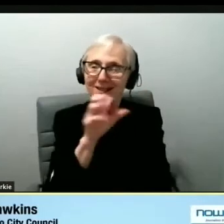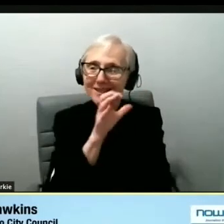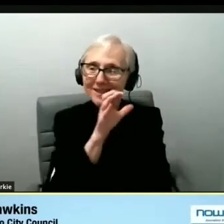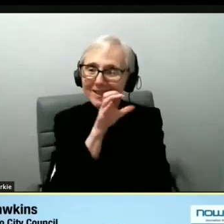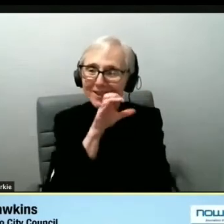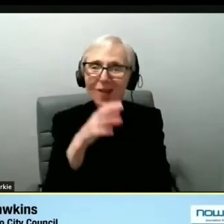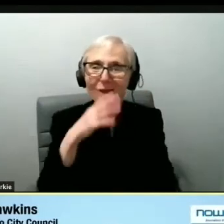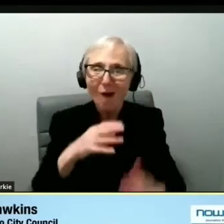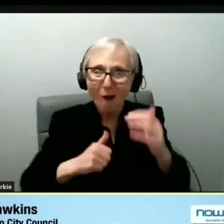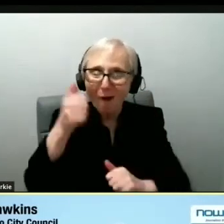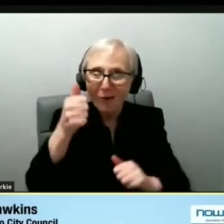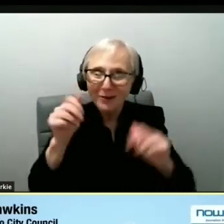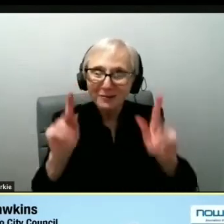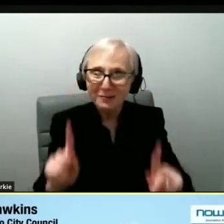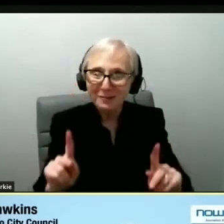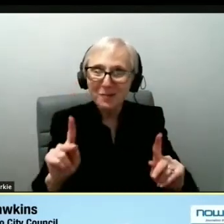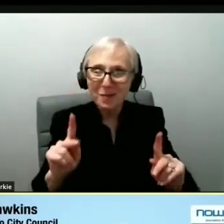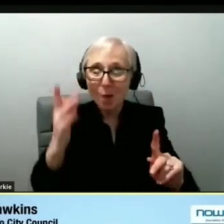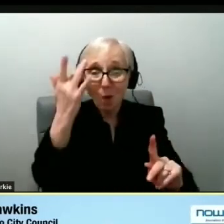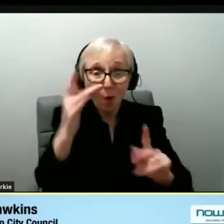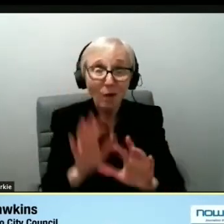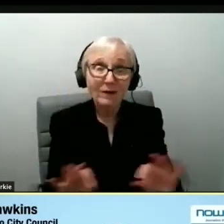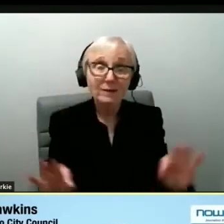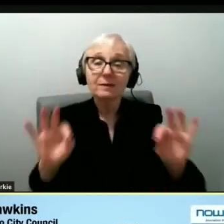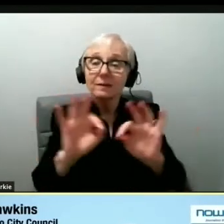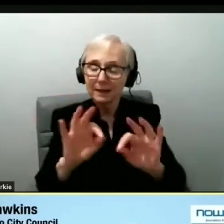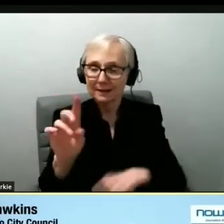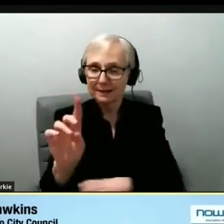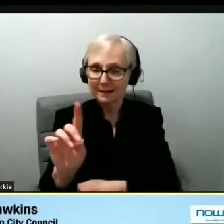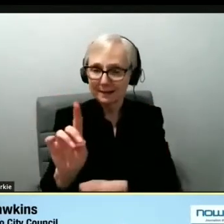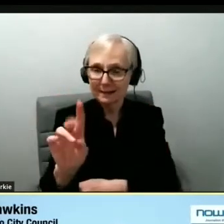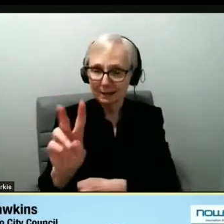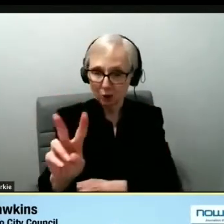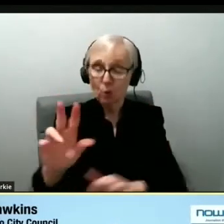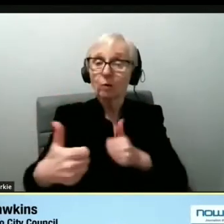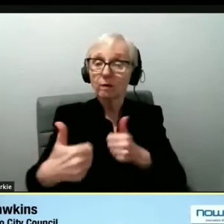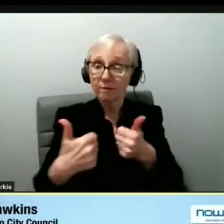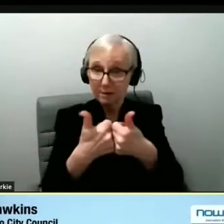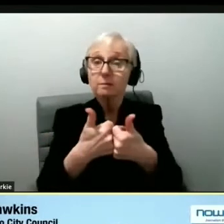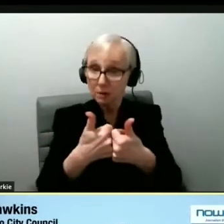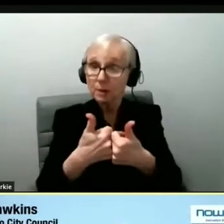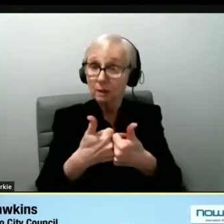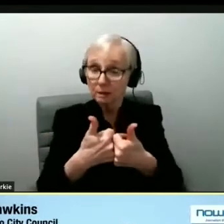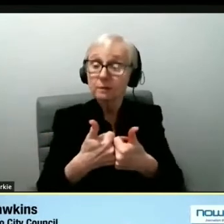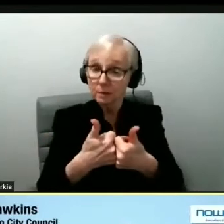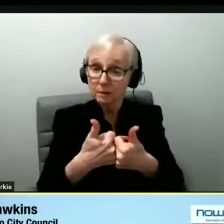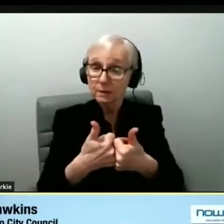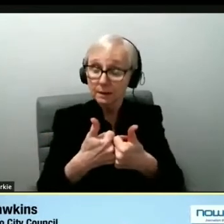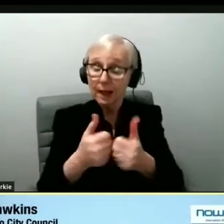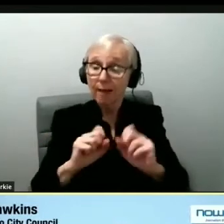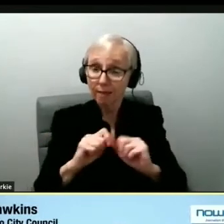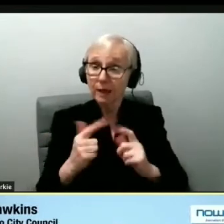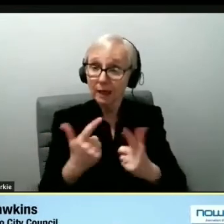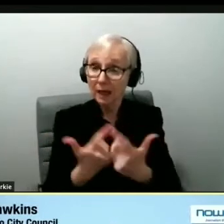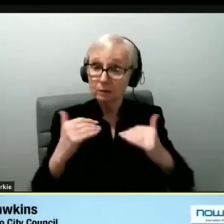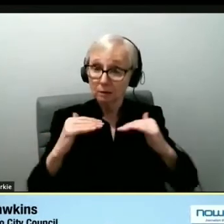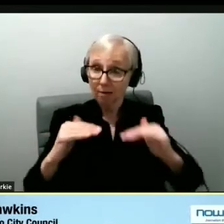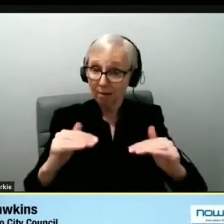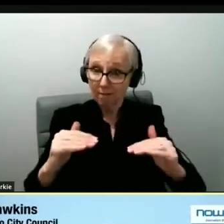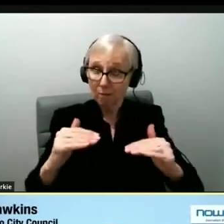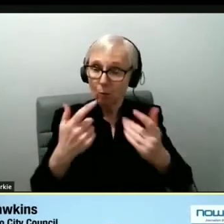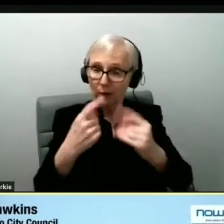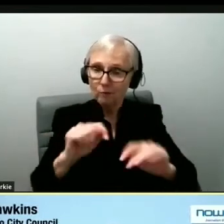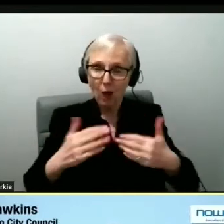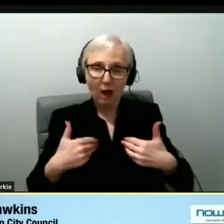oldest person. And why should that matter to you? Because in District 2, we've had some challenges. At the council level, we've tried the